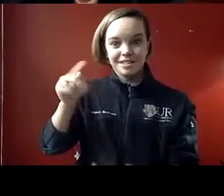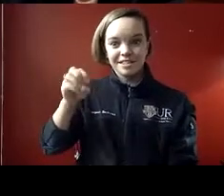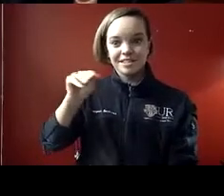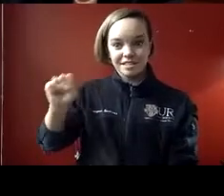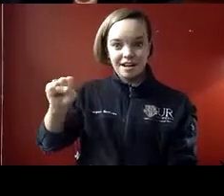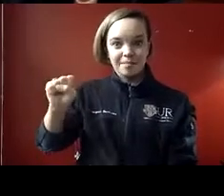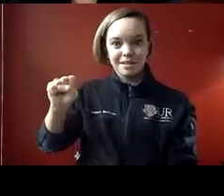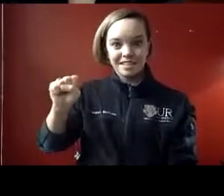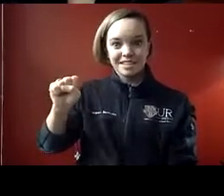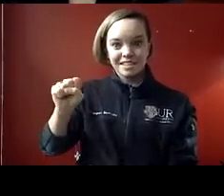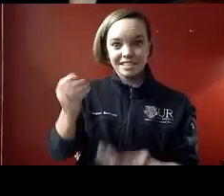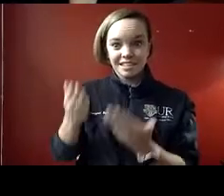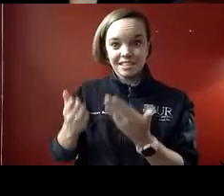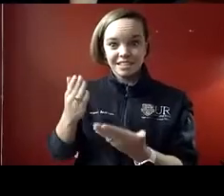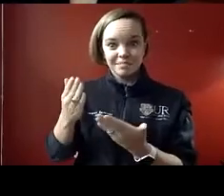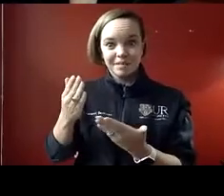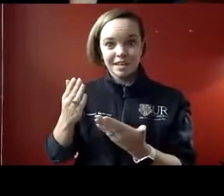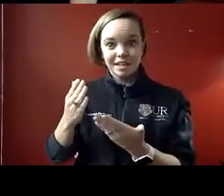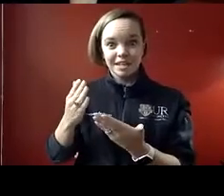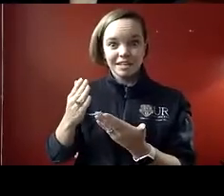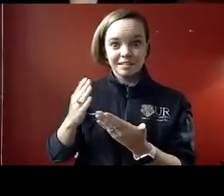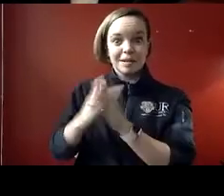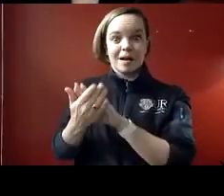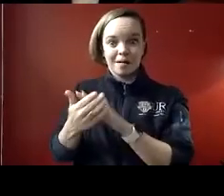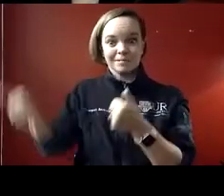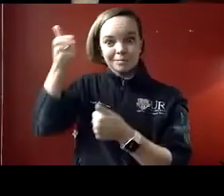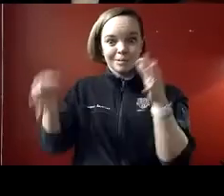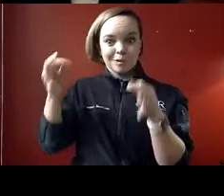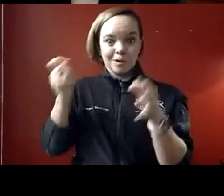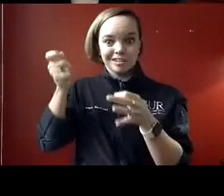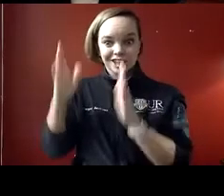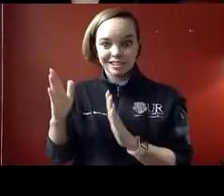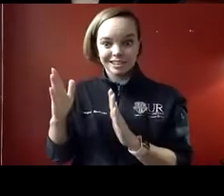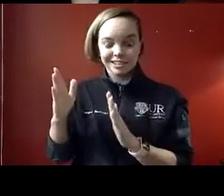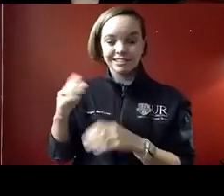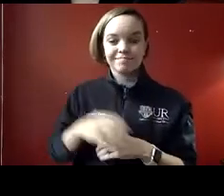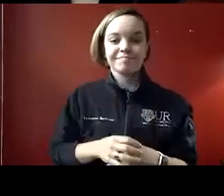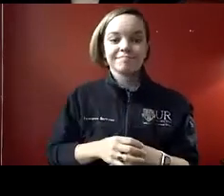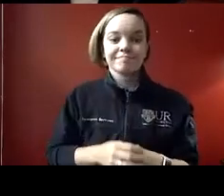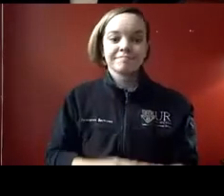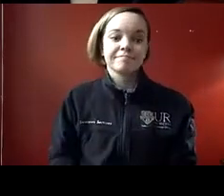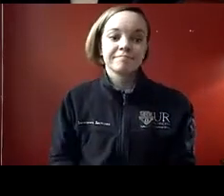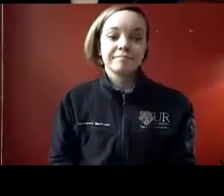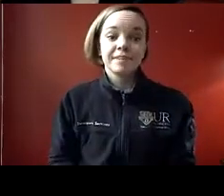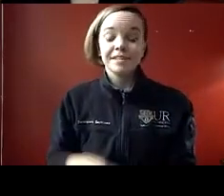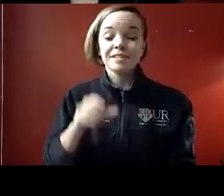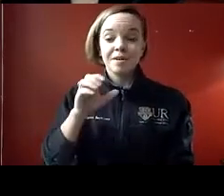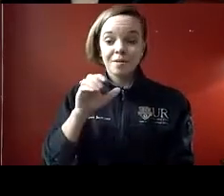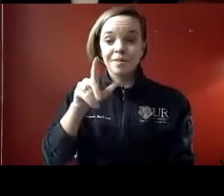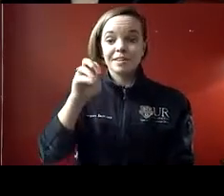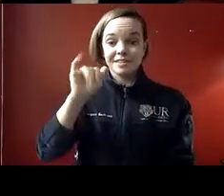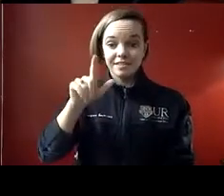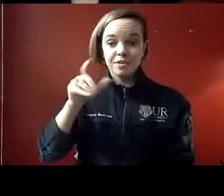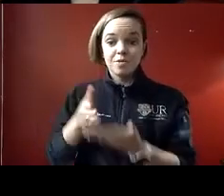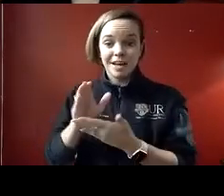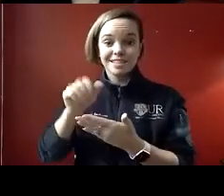being confirmed as Supreme Court Justice. So the Civil Rights Act extended compensatory